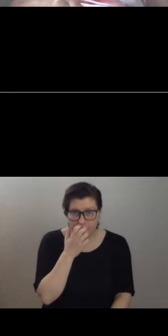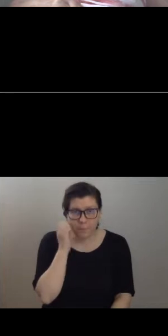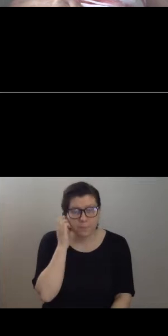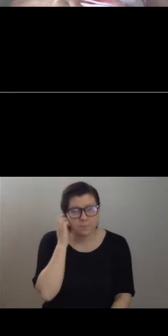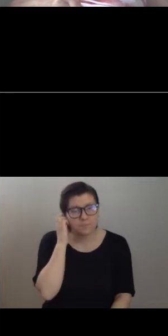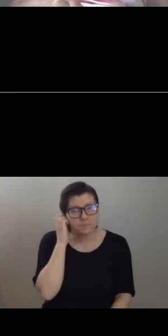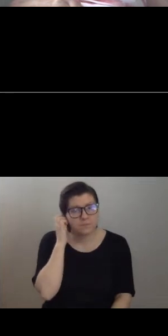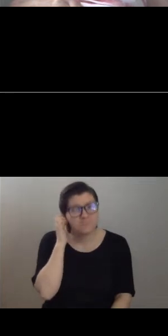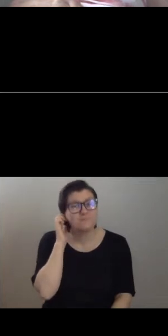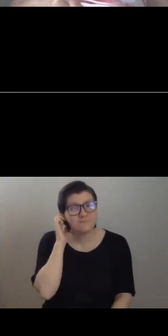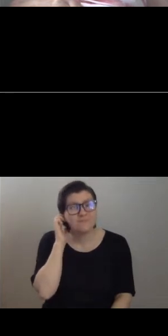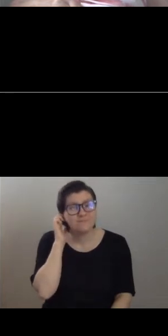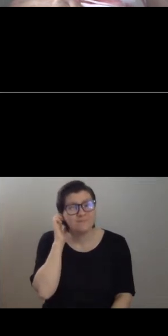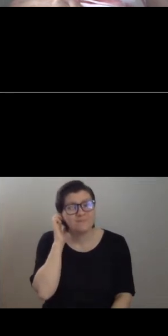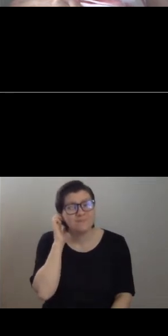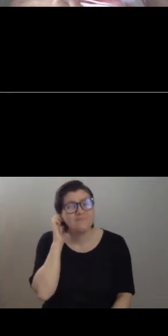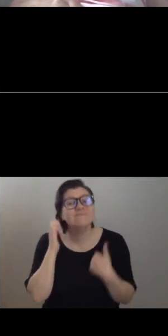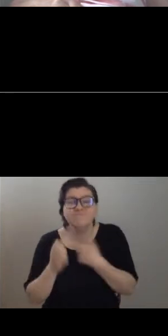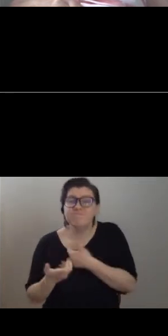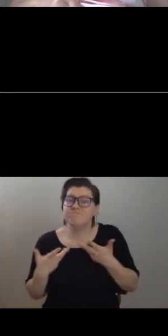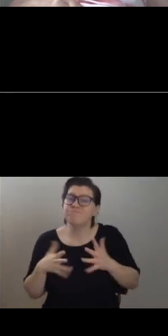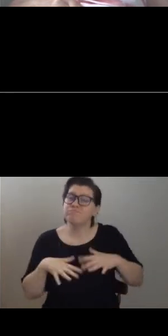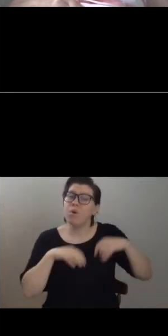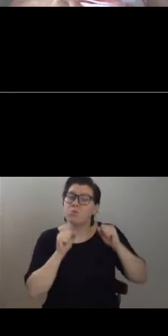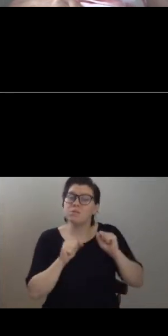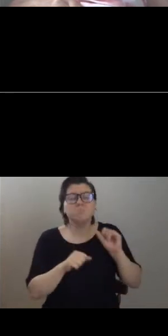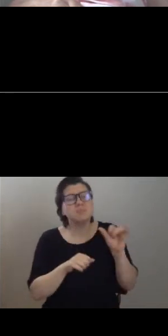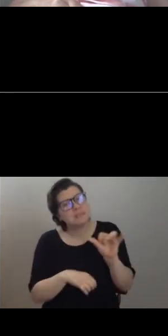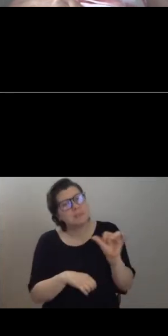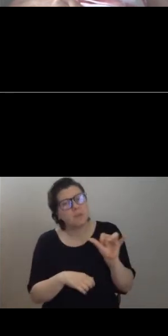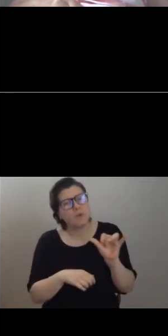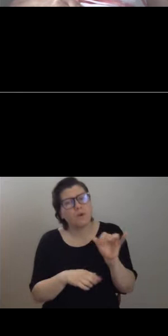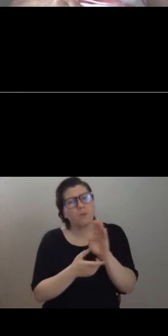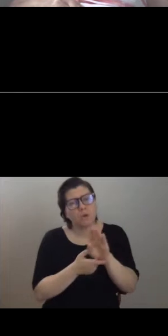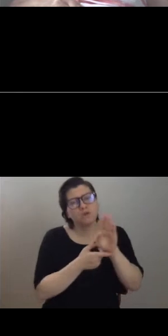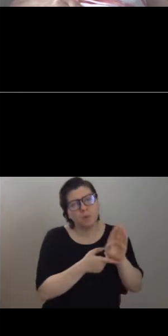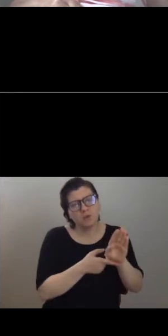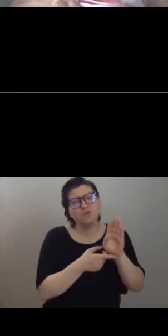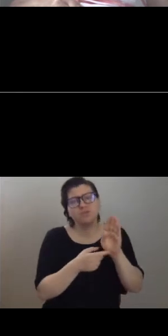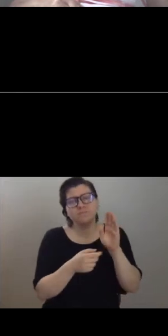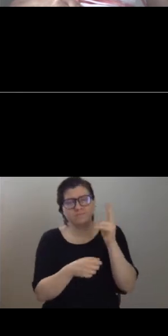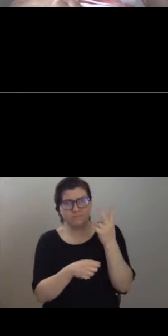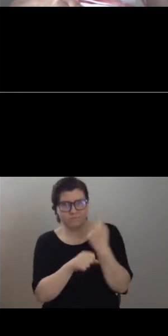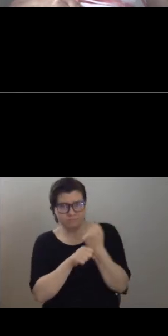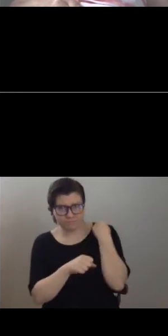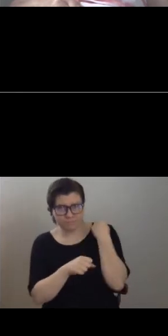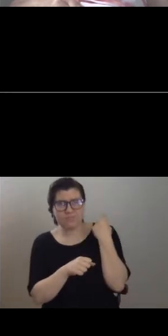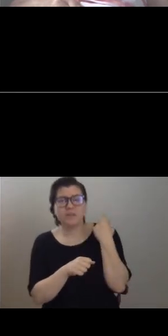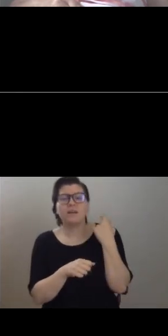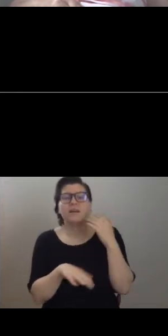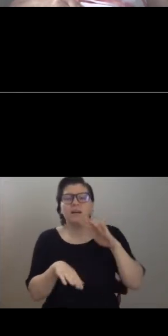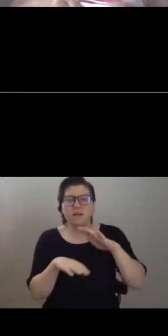We have hosted a similar brunch bunch 2 years ago on voting rights for persons living with